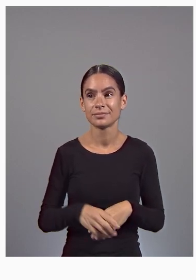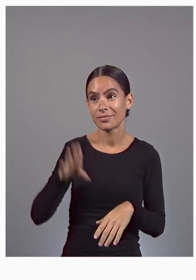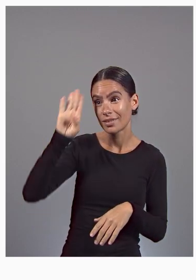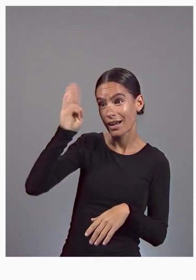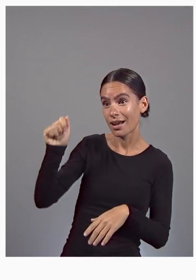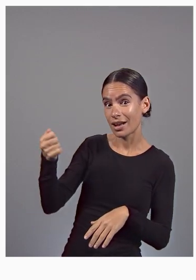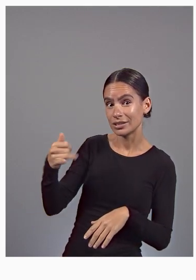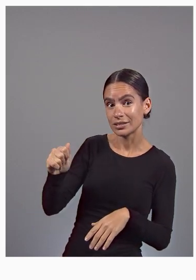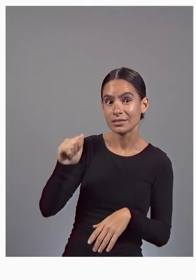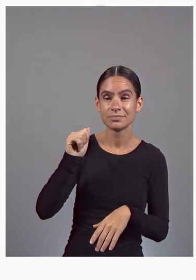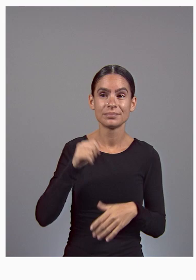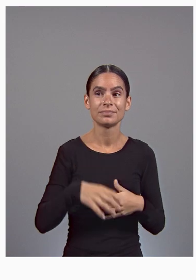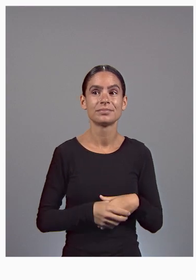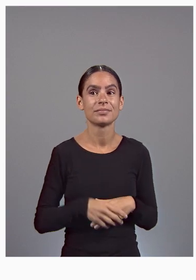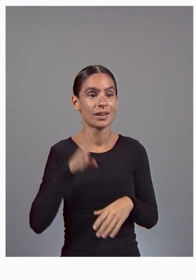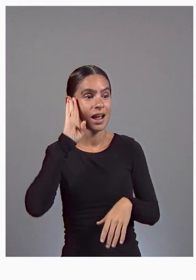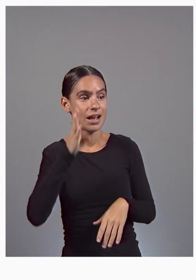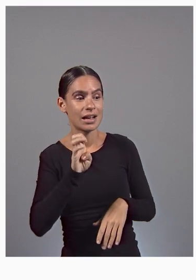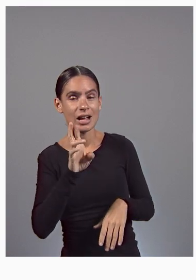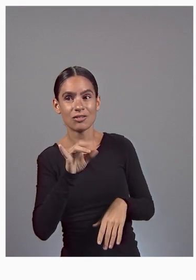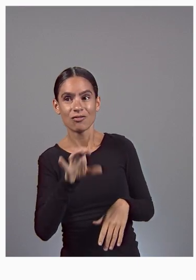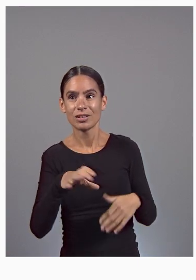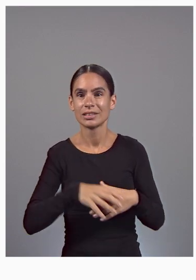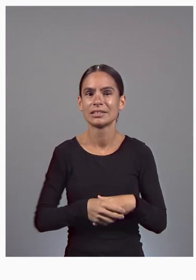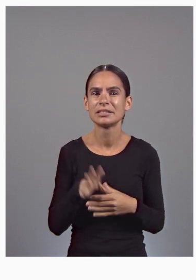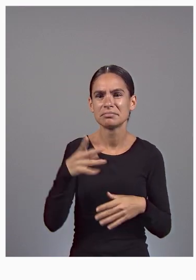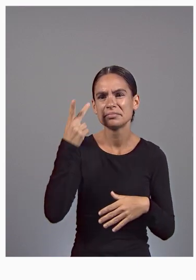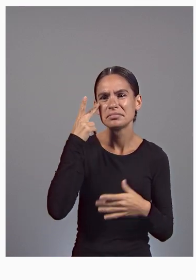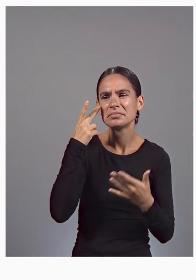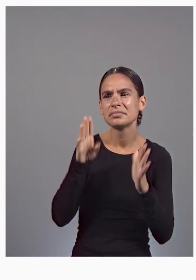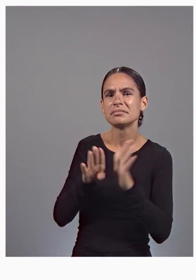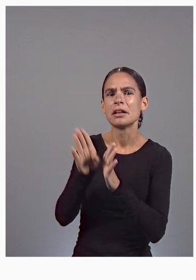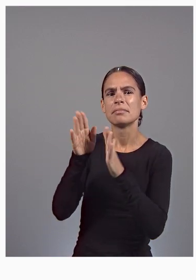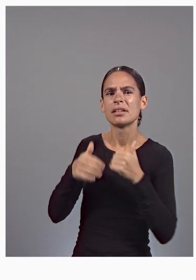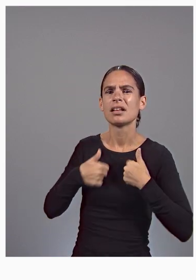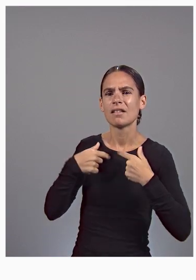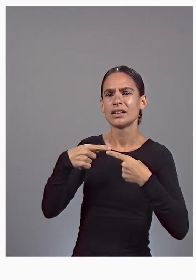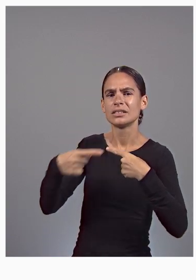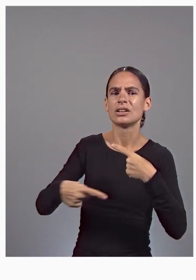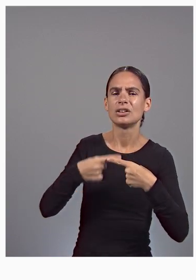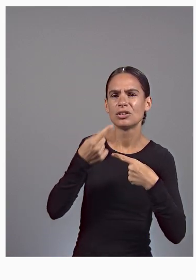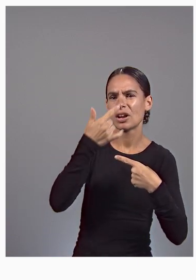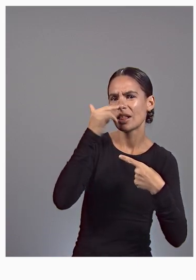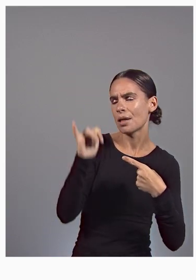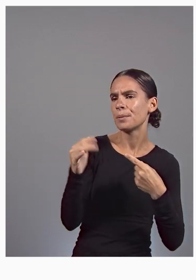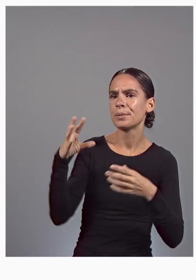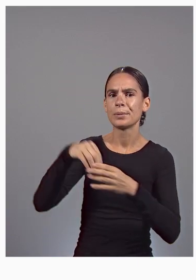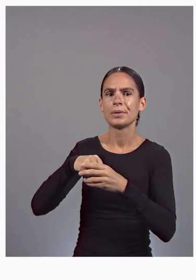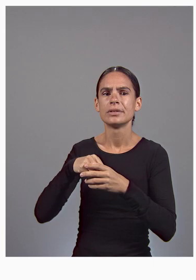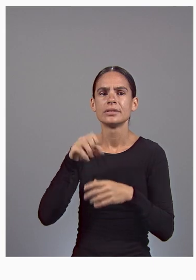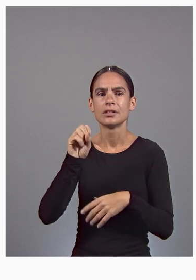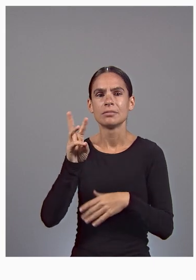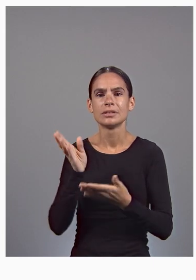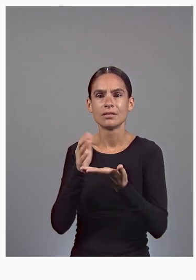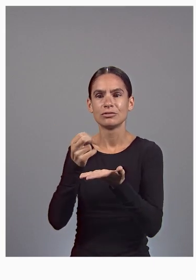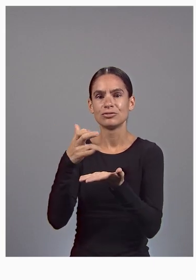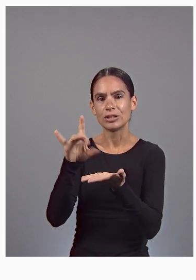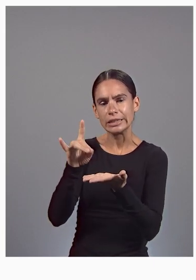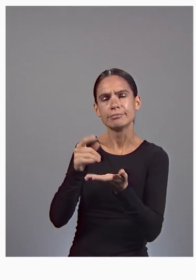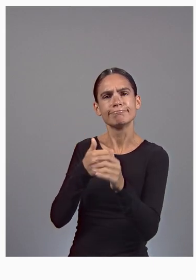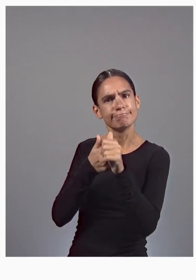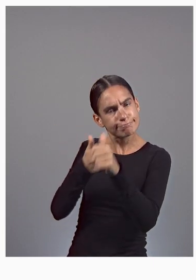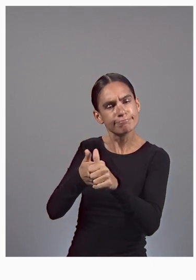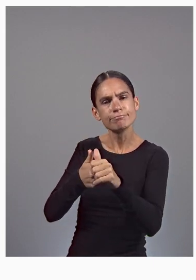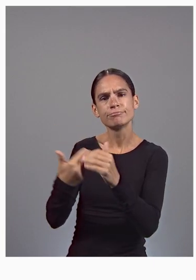actually see what the software delivery lifecycle looks like if you use Software Delivery Shield to enforce responsible use of open source